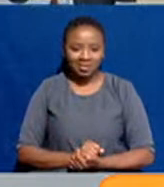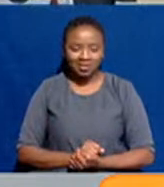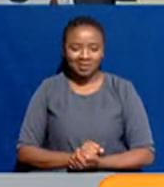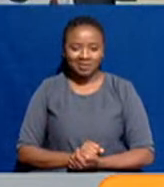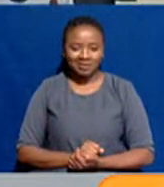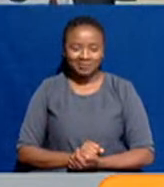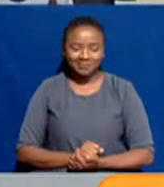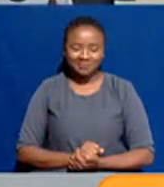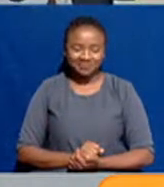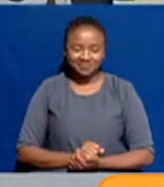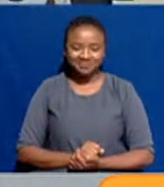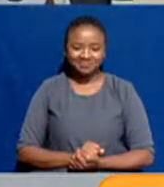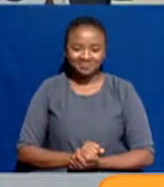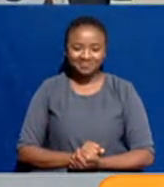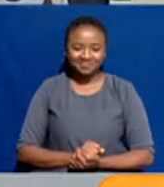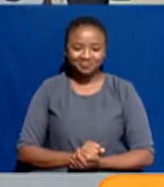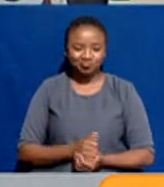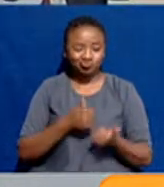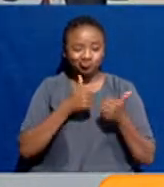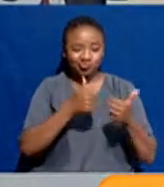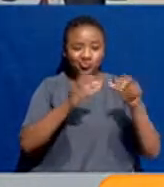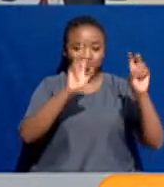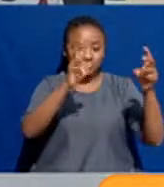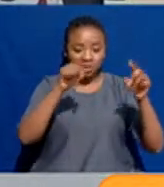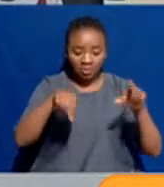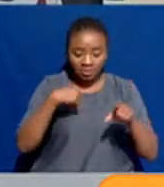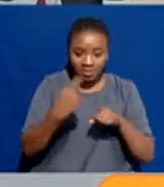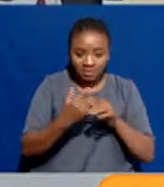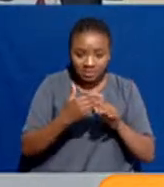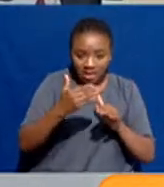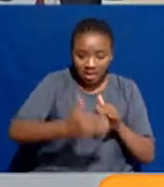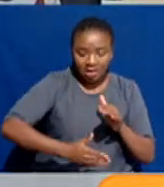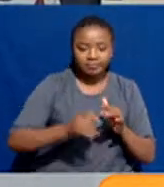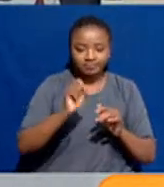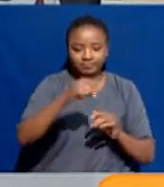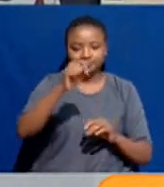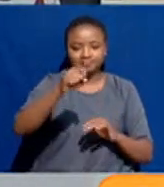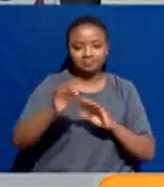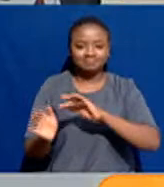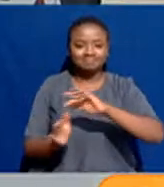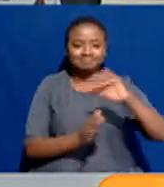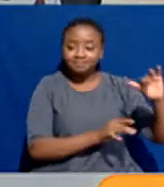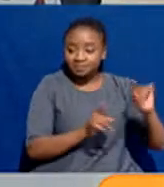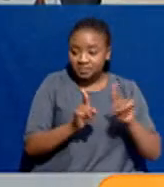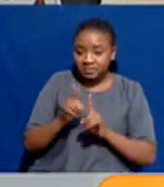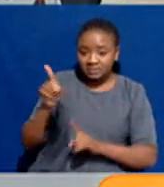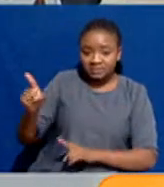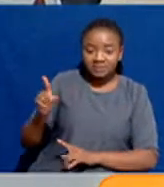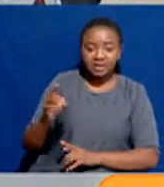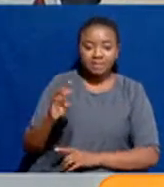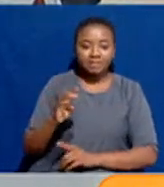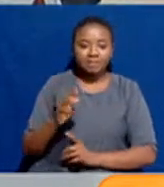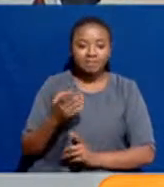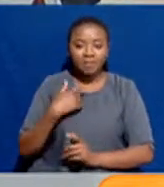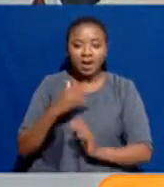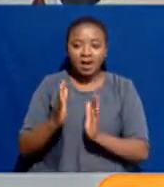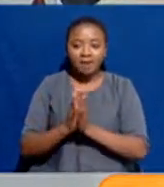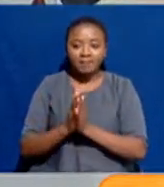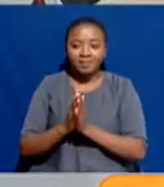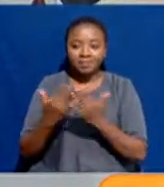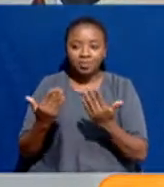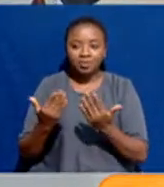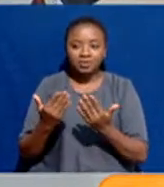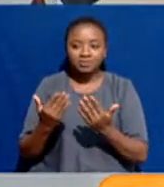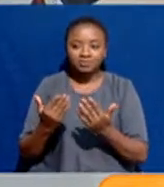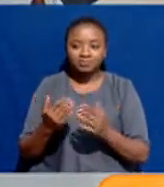I love it. Great title. Later this year, right? Later this year. Yeah. Boniface, yes. You have a book out? I have a book out. It's coming. Okay. Unbounded. No